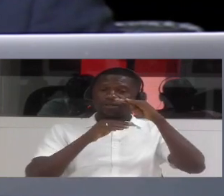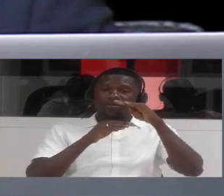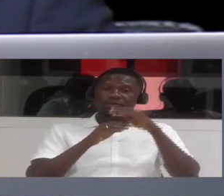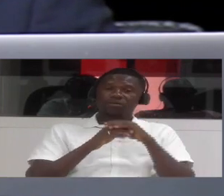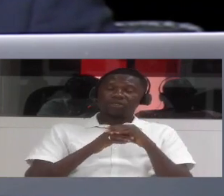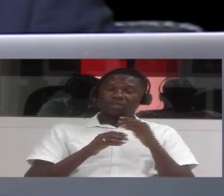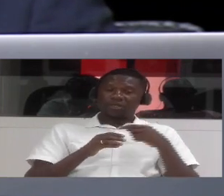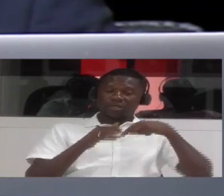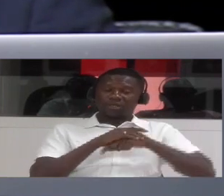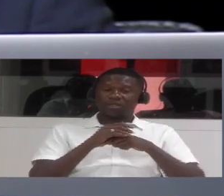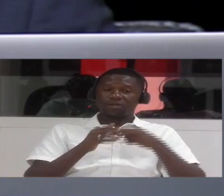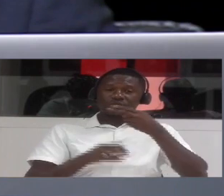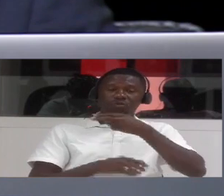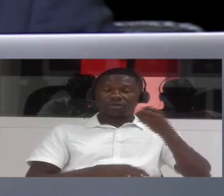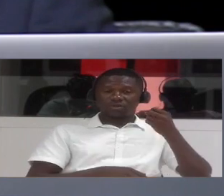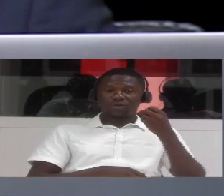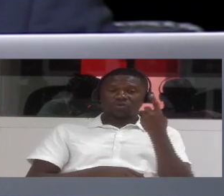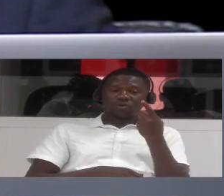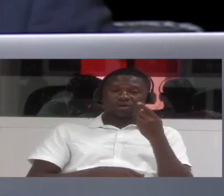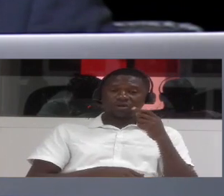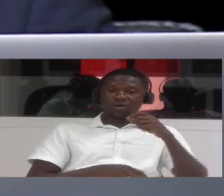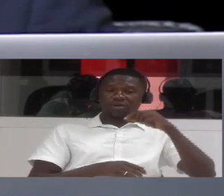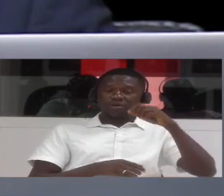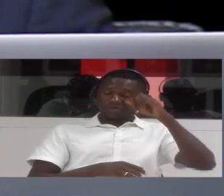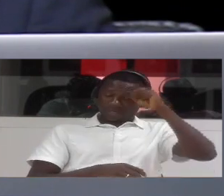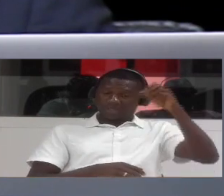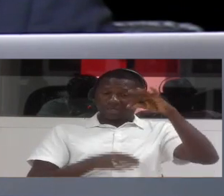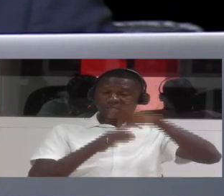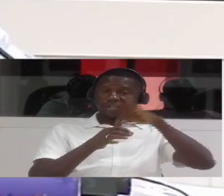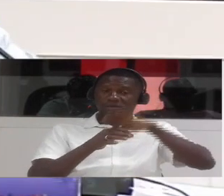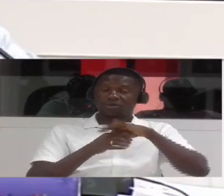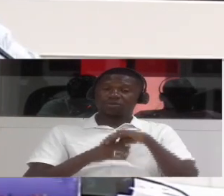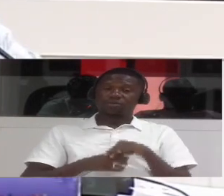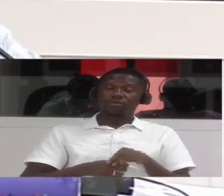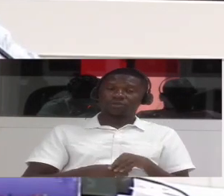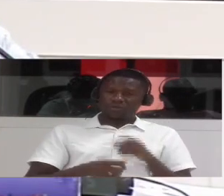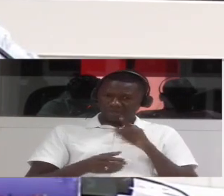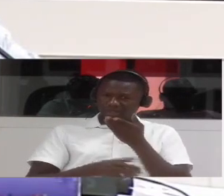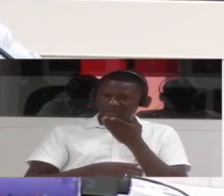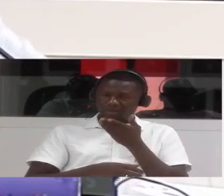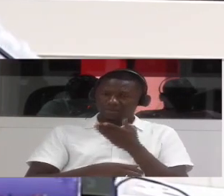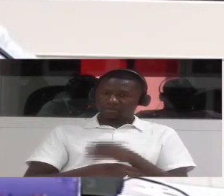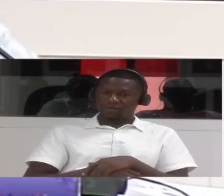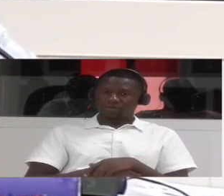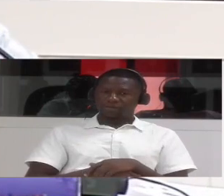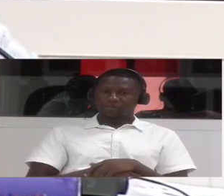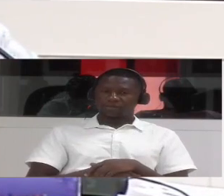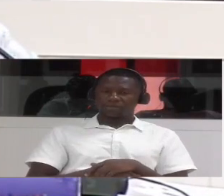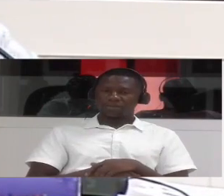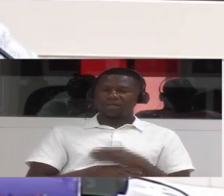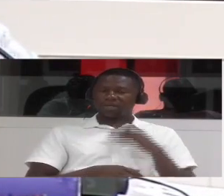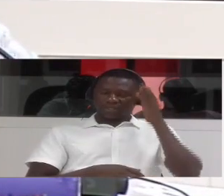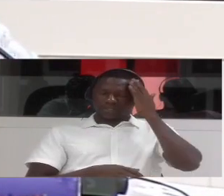in the 2001 presidential elections, wasn't it? This was, I think Useinu